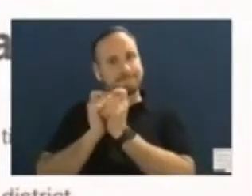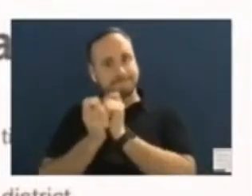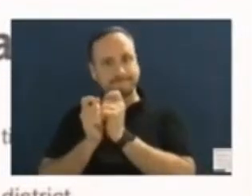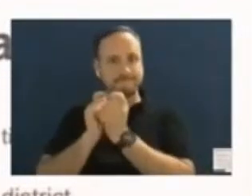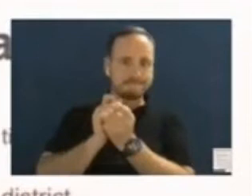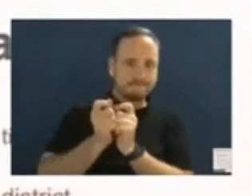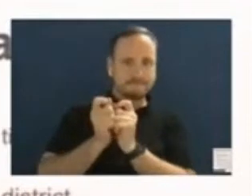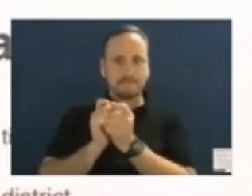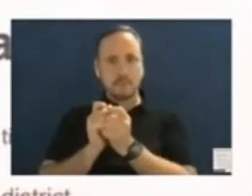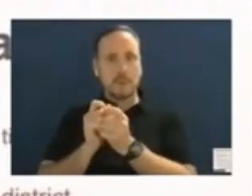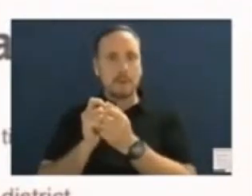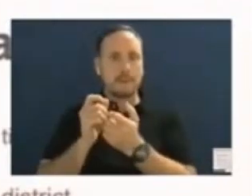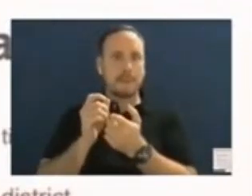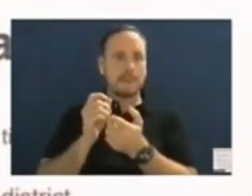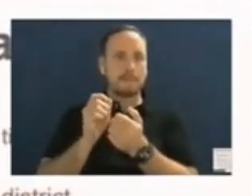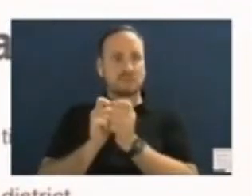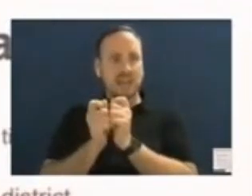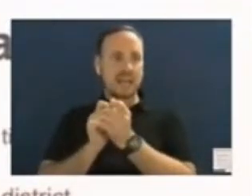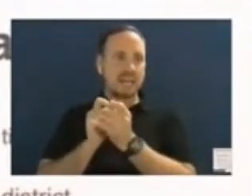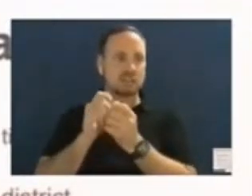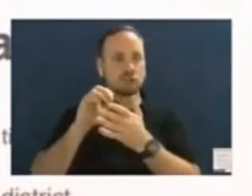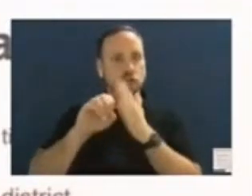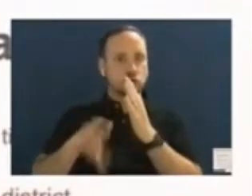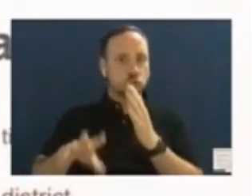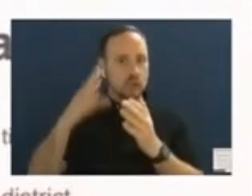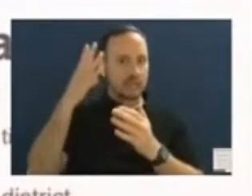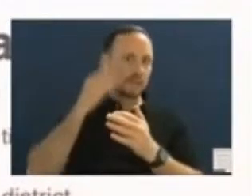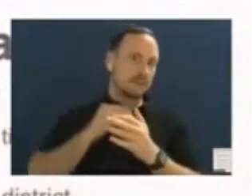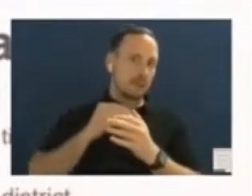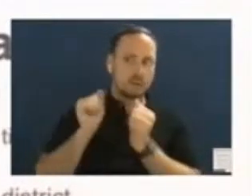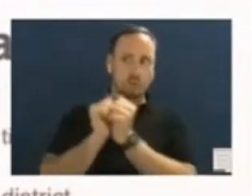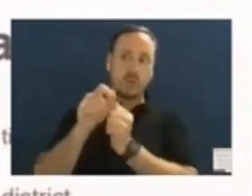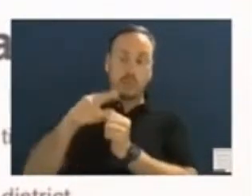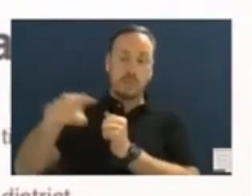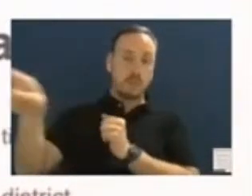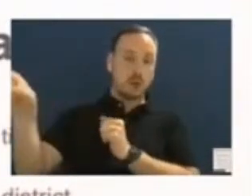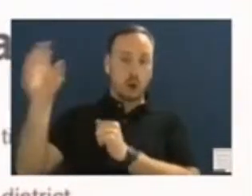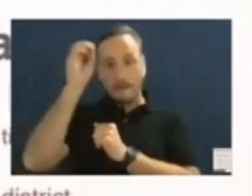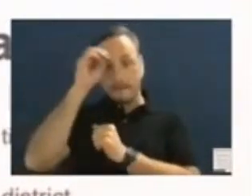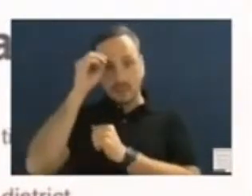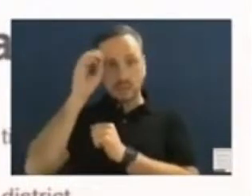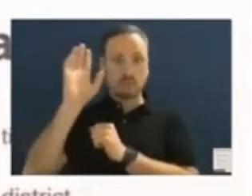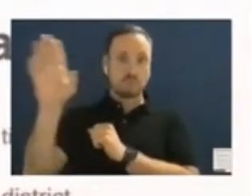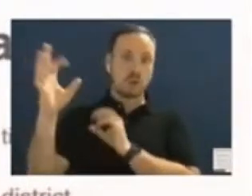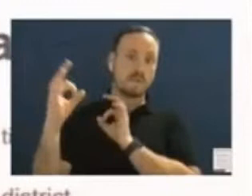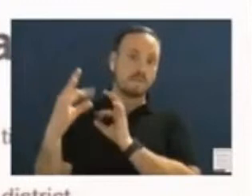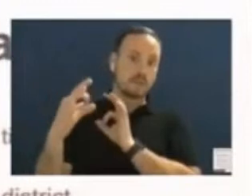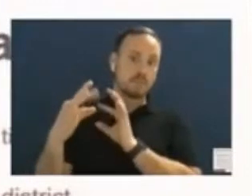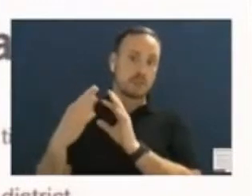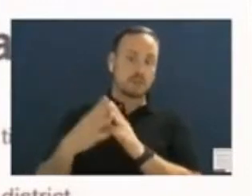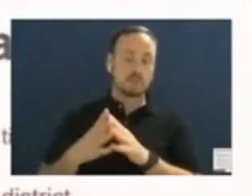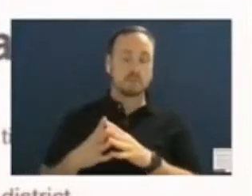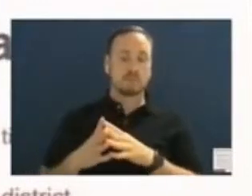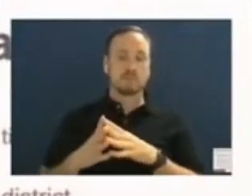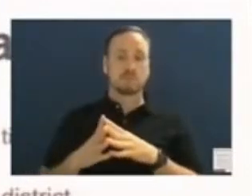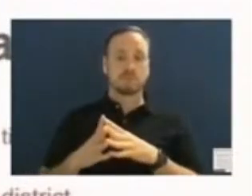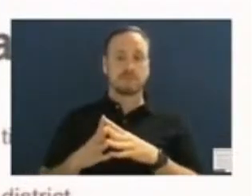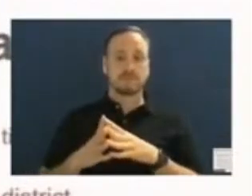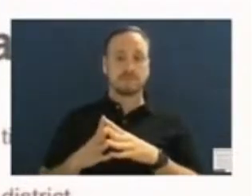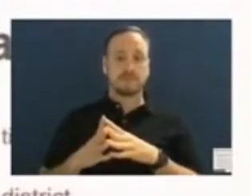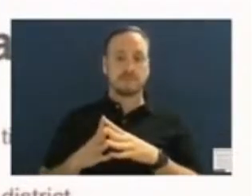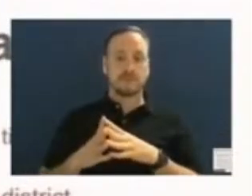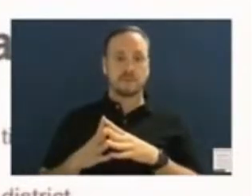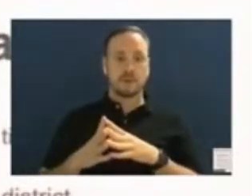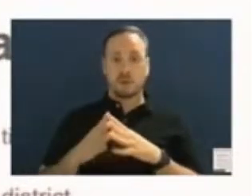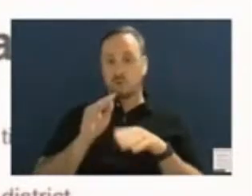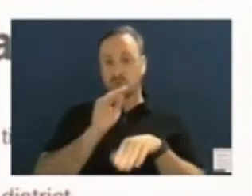the student experience in different ways, utilizing that feedback. And so I'm proud tonight to acknowledge and let you know that all of our new curriculum that you've heard us